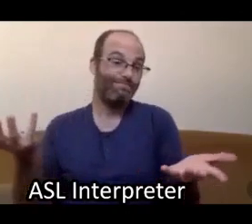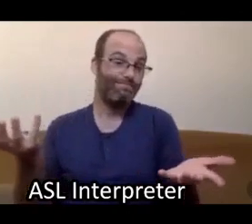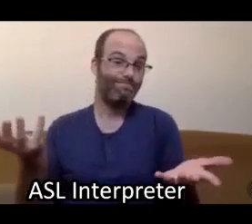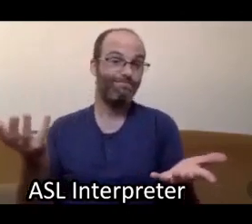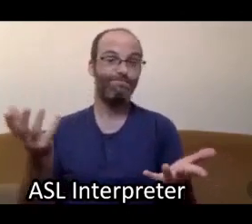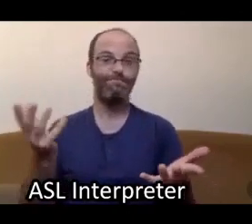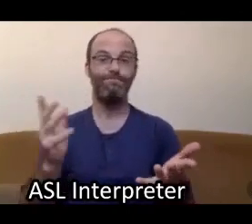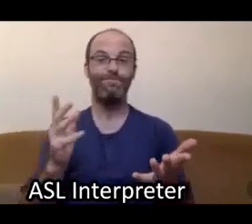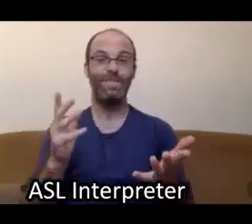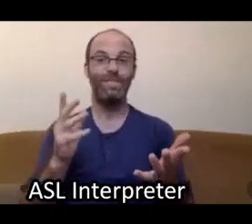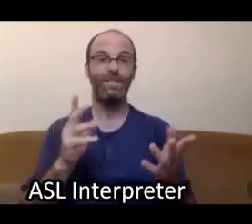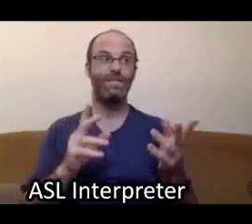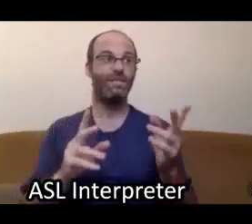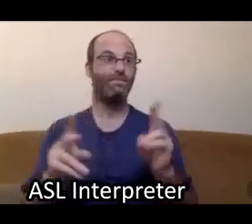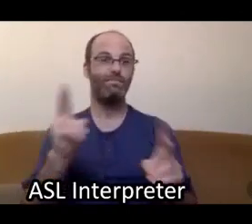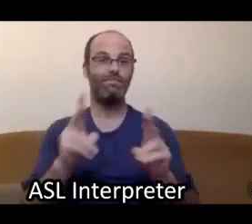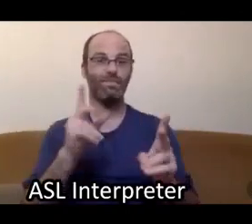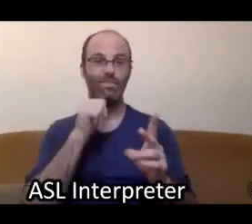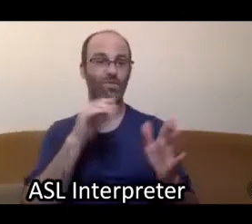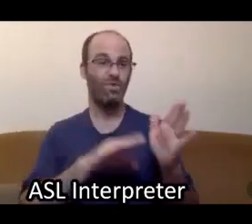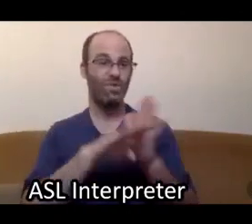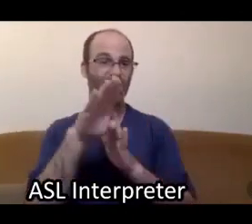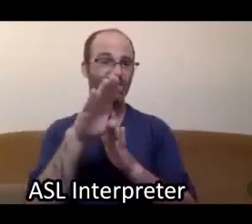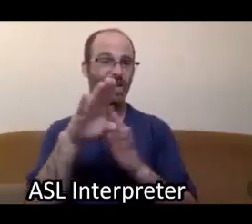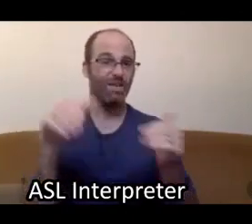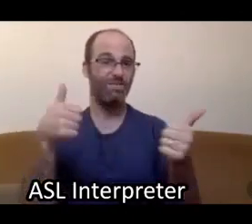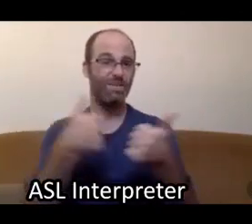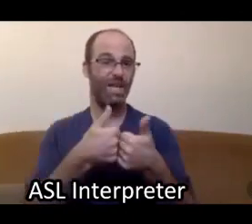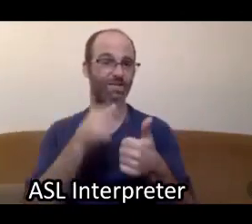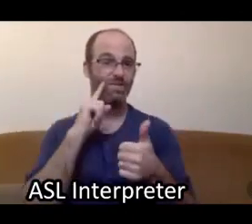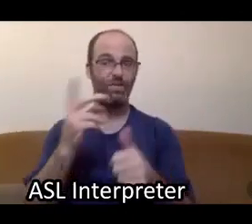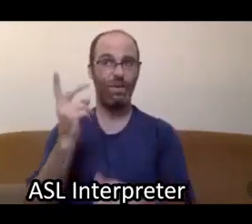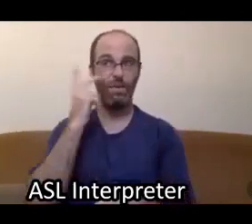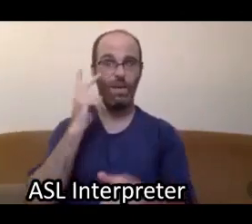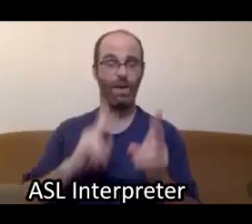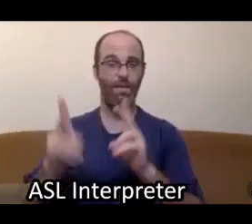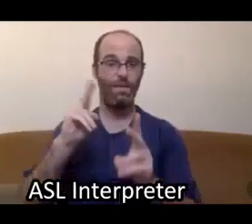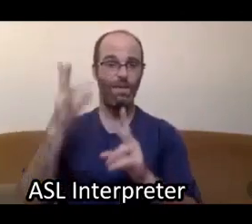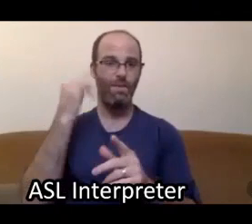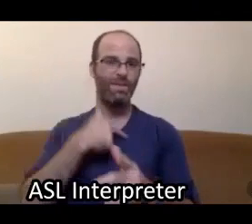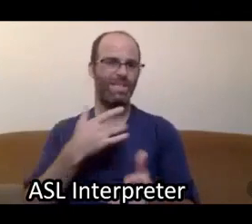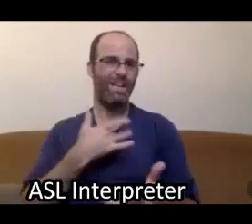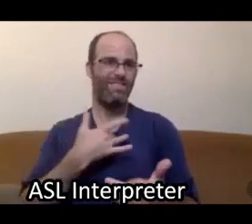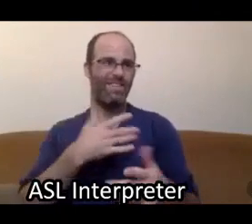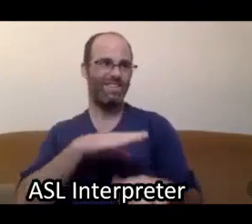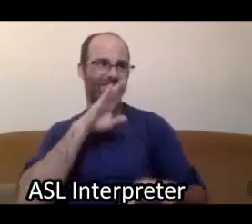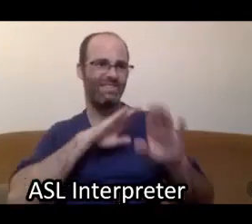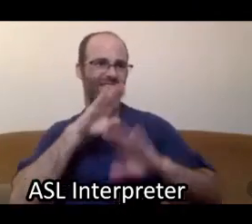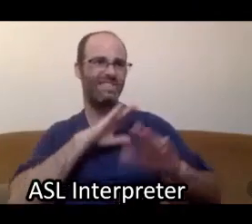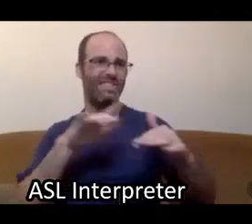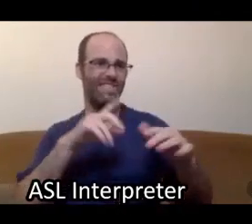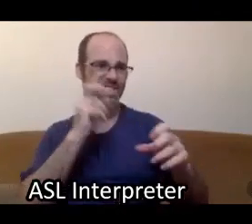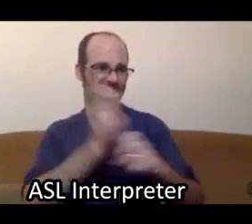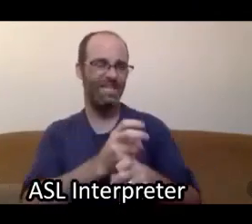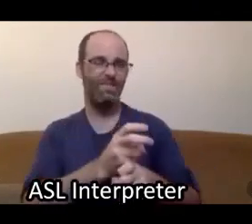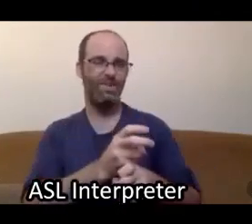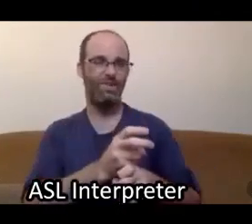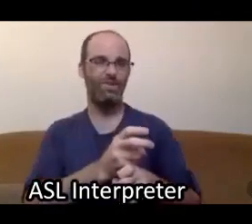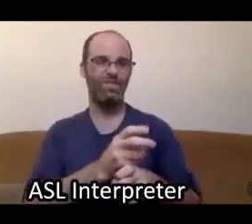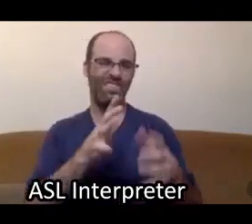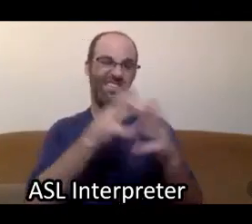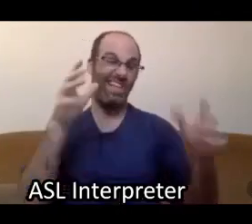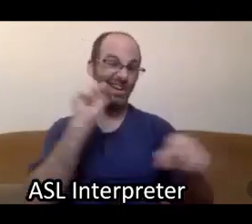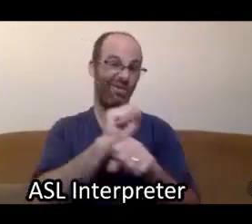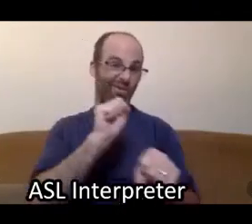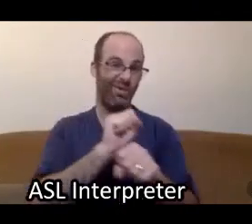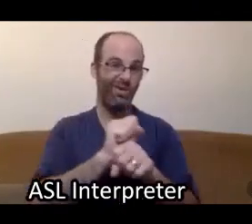to develop for blind gamers is very difficult and requires a lot of work. And so I said, what can I do to help move this